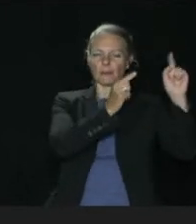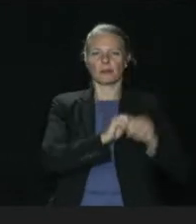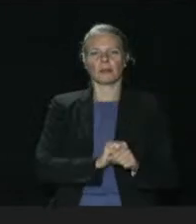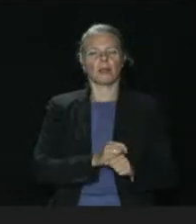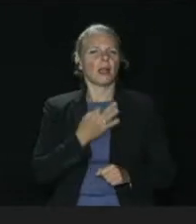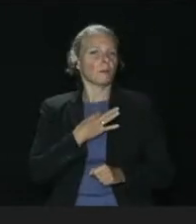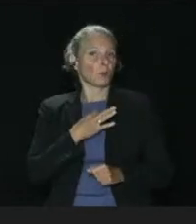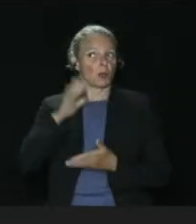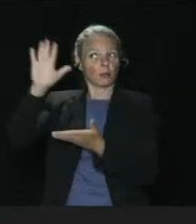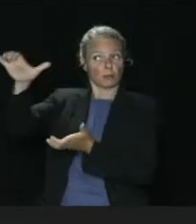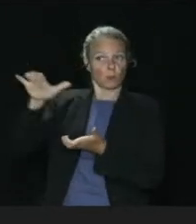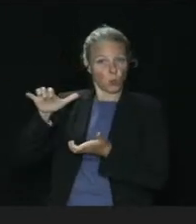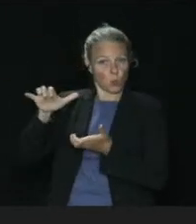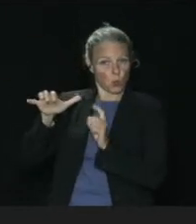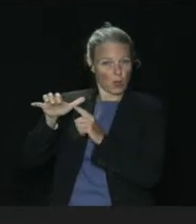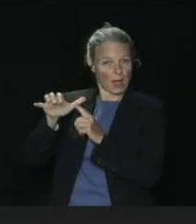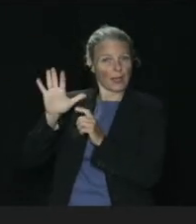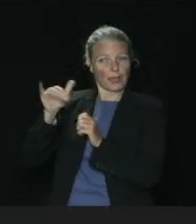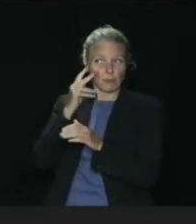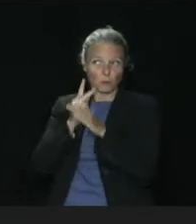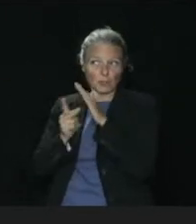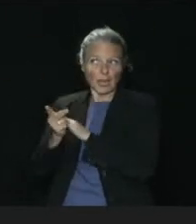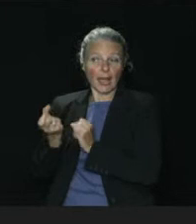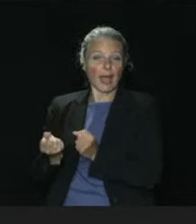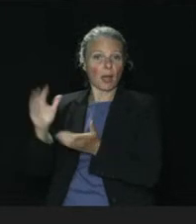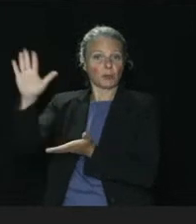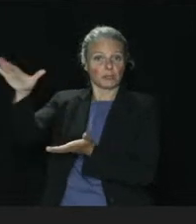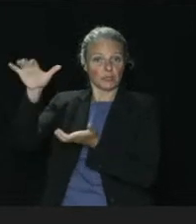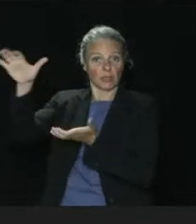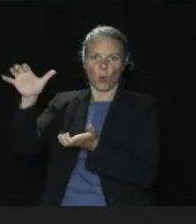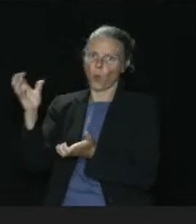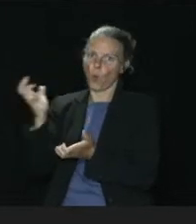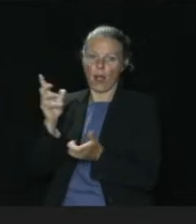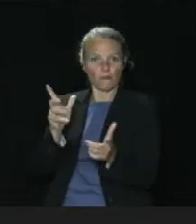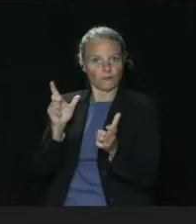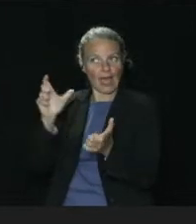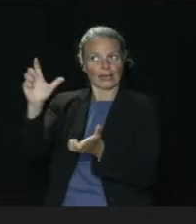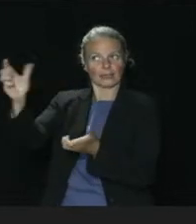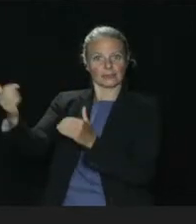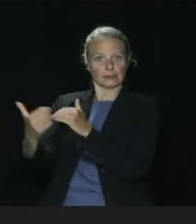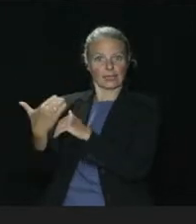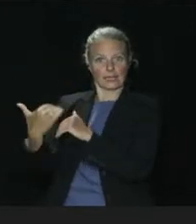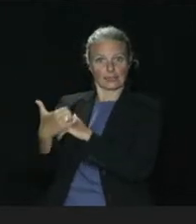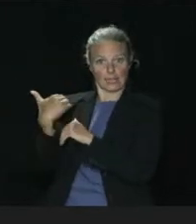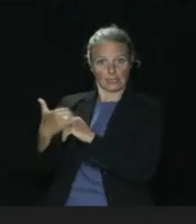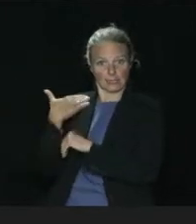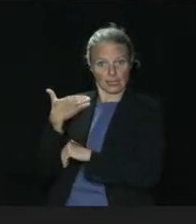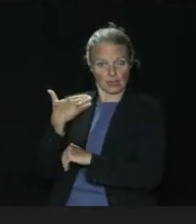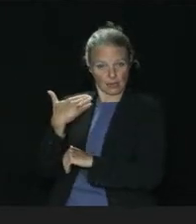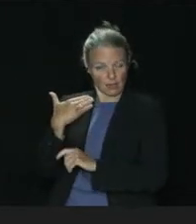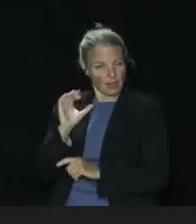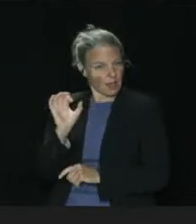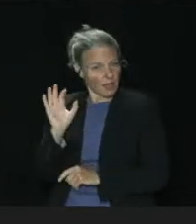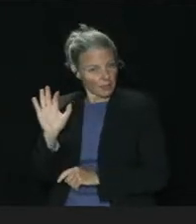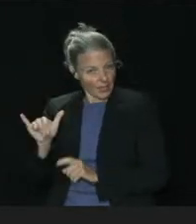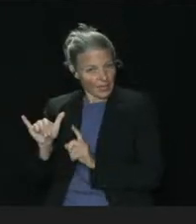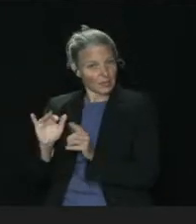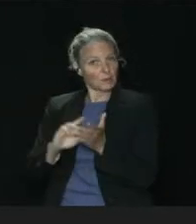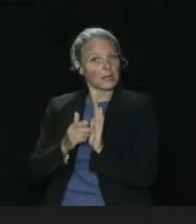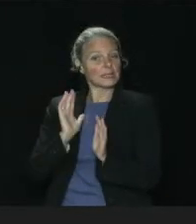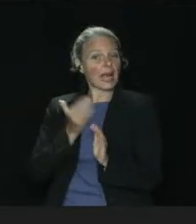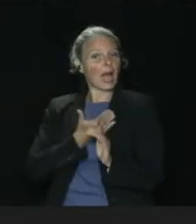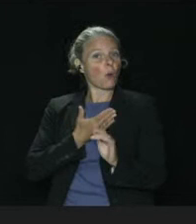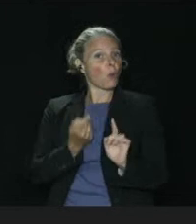we're getting in the country and how quickly we are we looking at changing our goalposts right